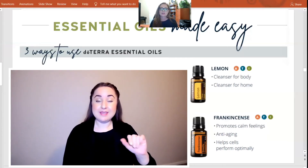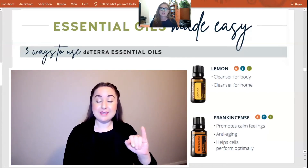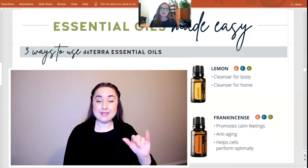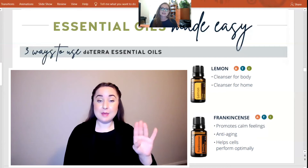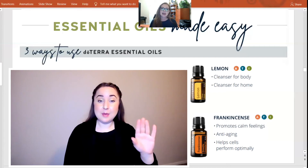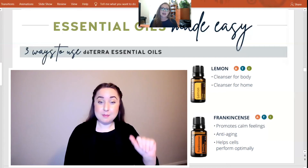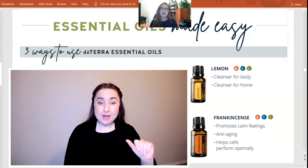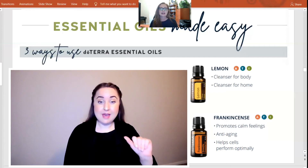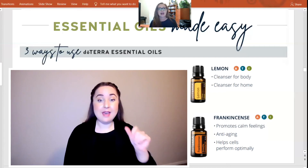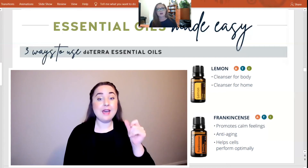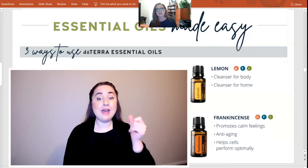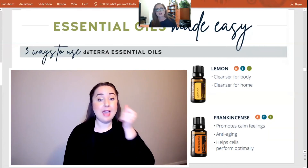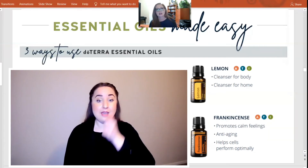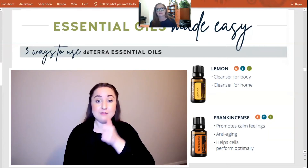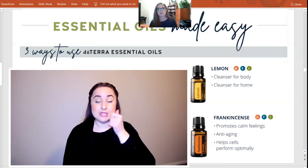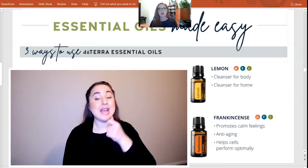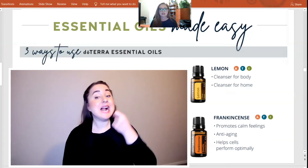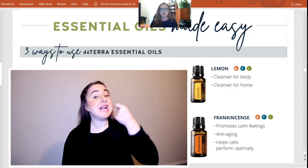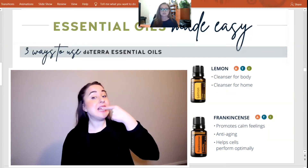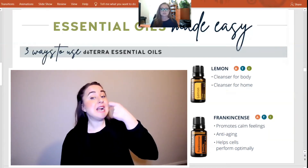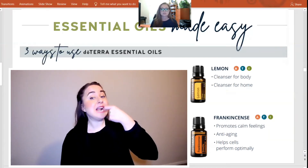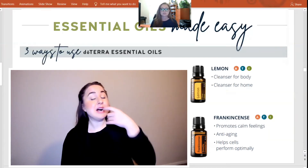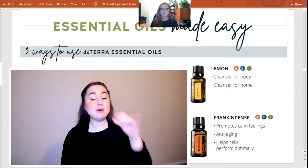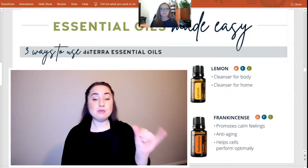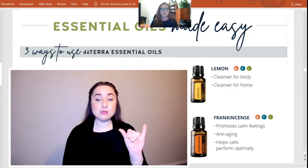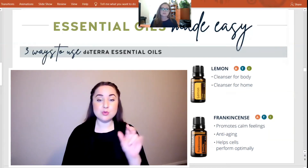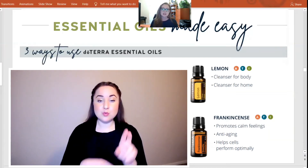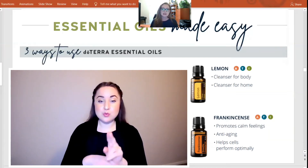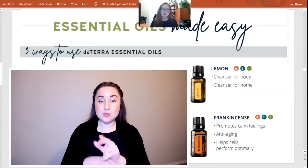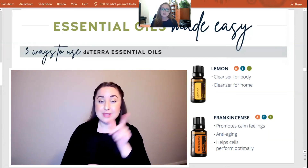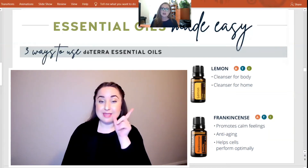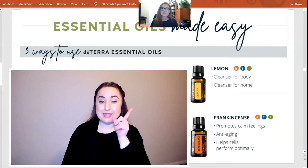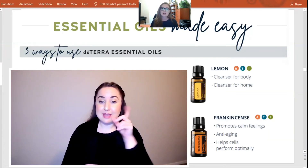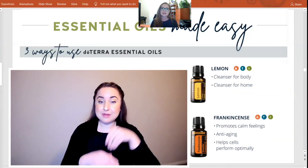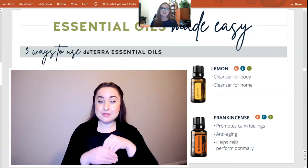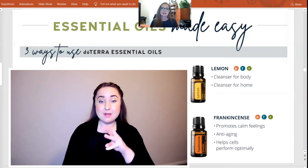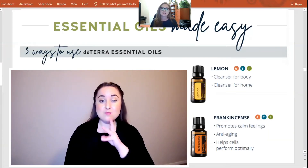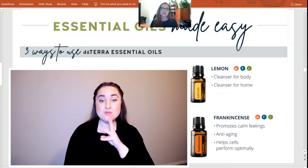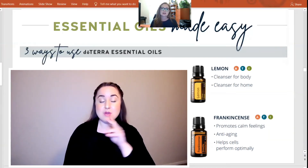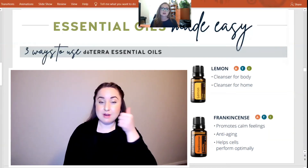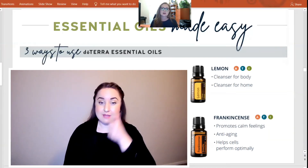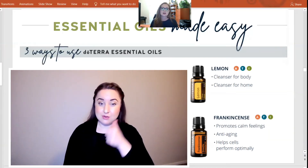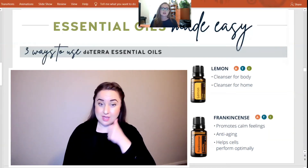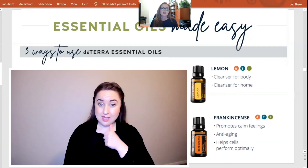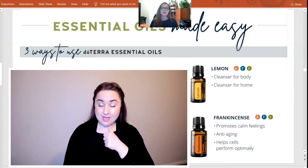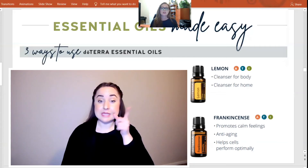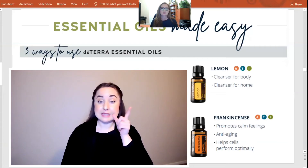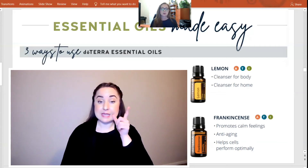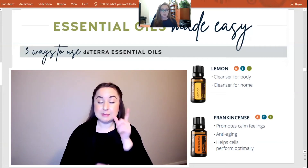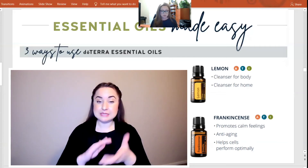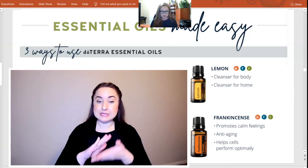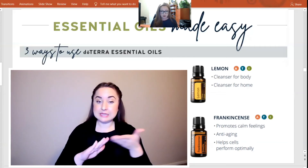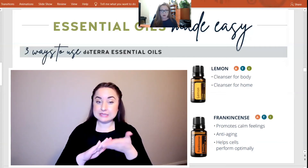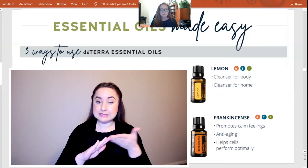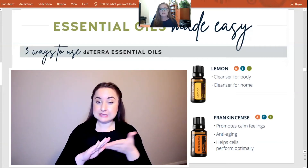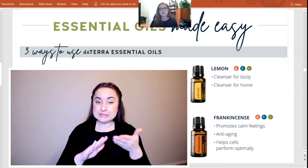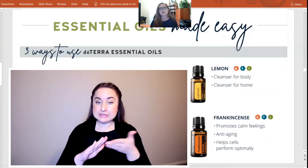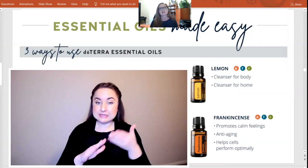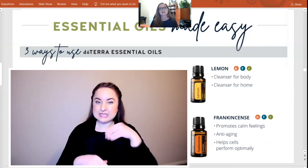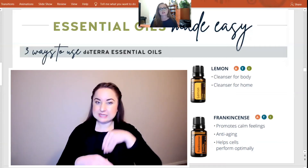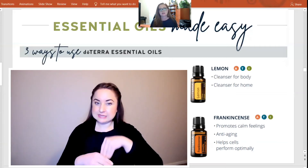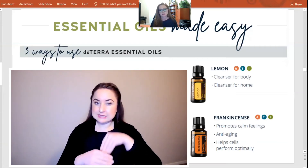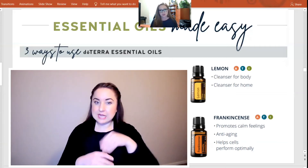inside and outside of the body. And then we have frankincense here which promotes calm